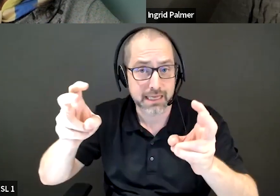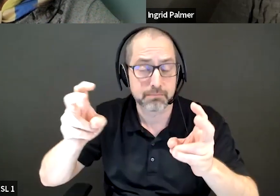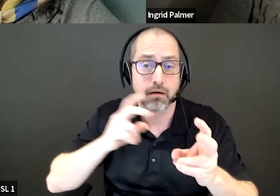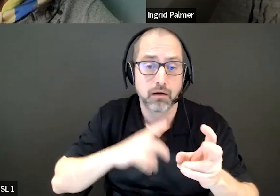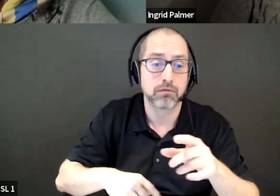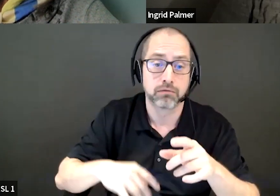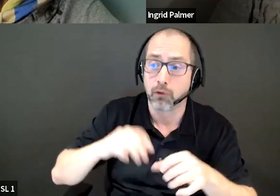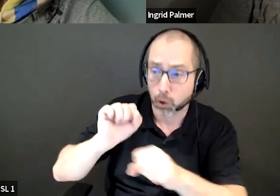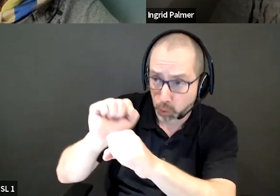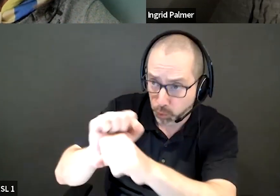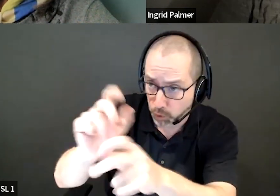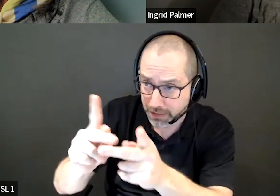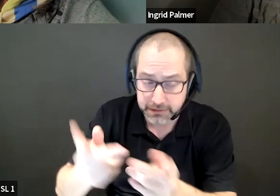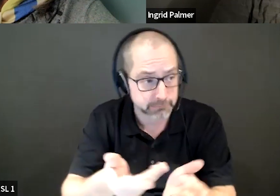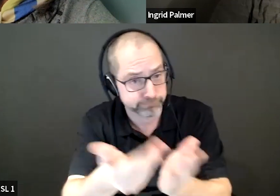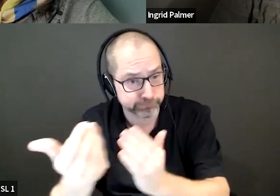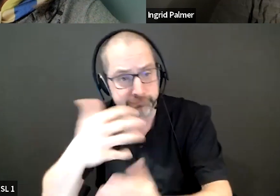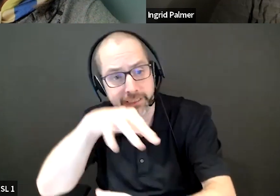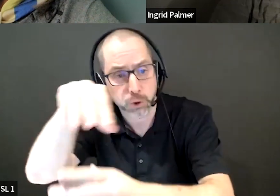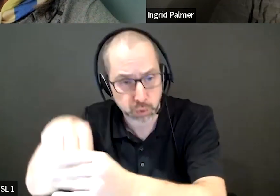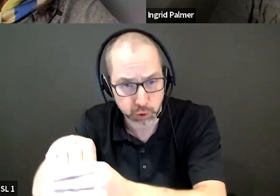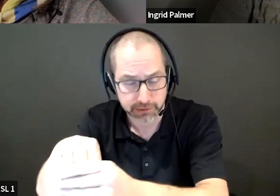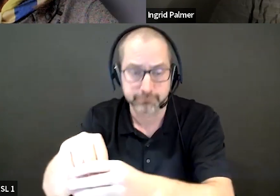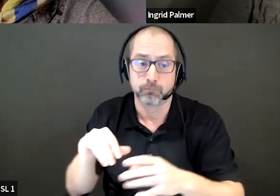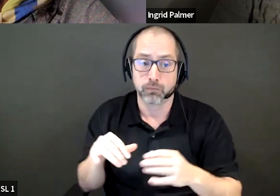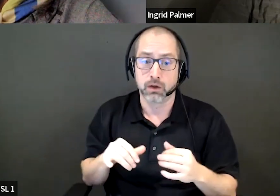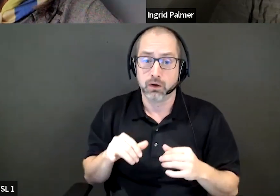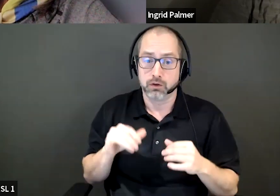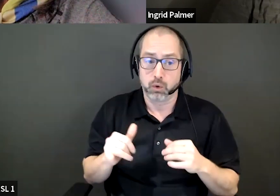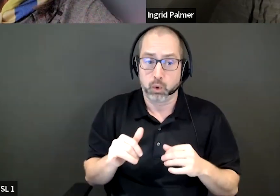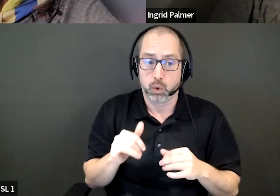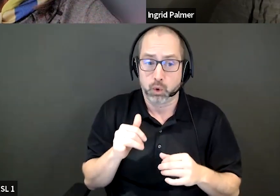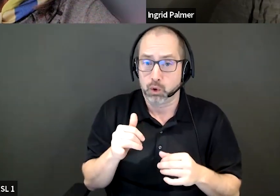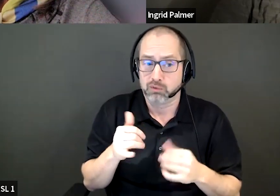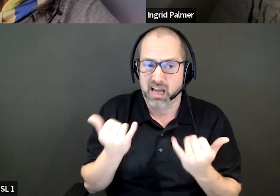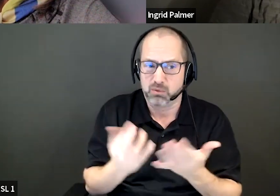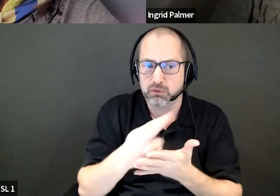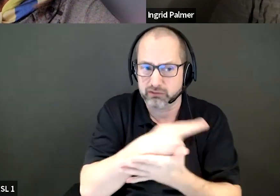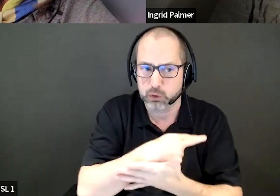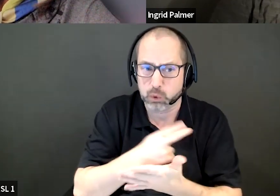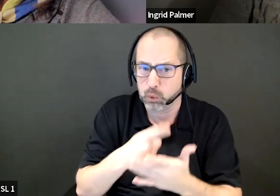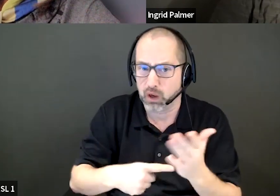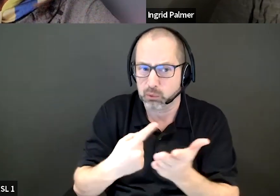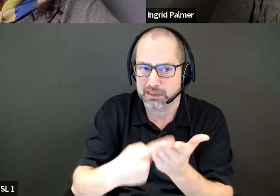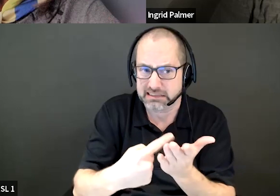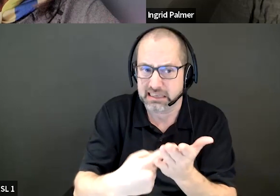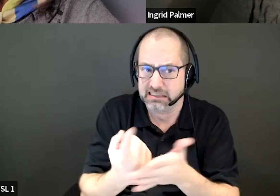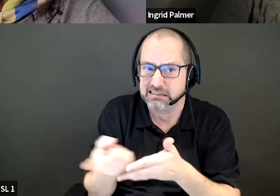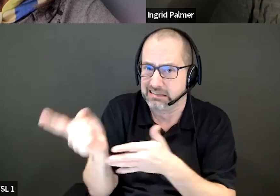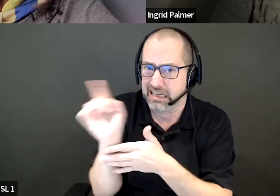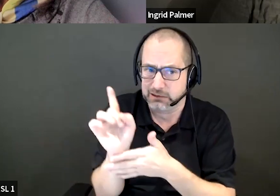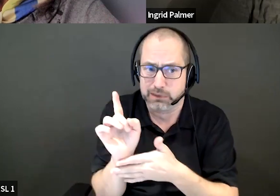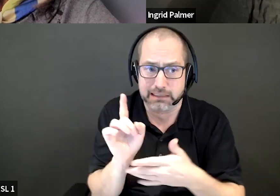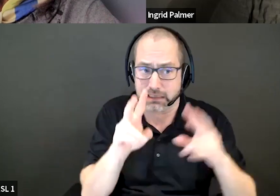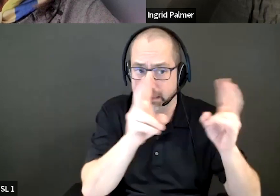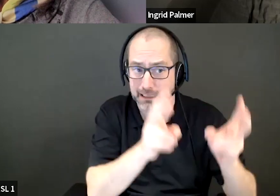inclusion in the workplace. I'm going to give you an overview of the themes that were discussed that day, and some of those included